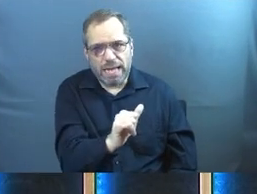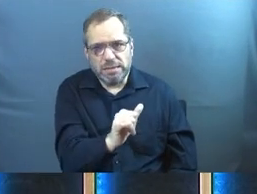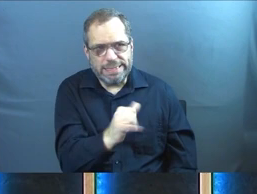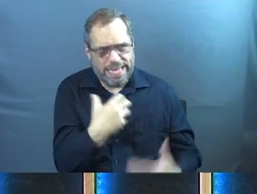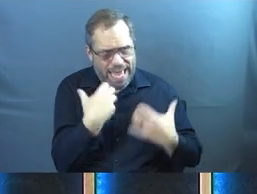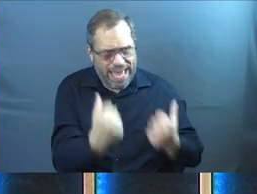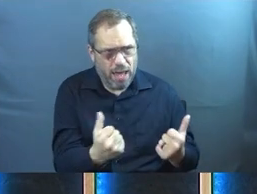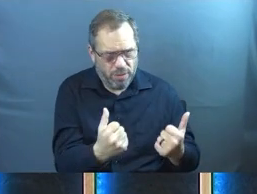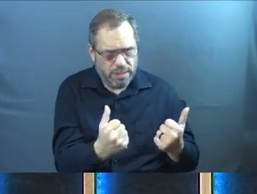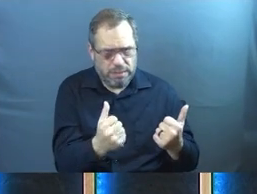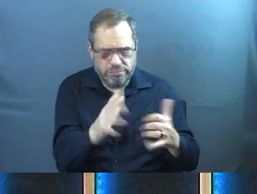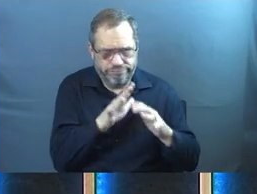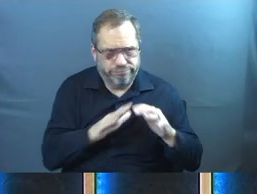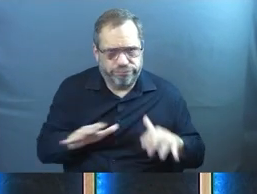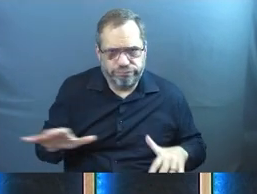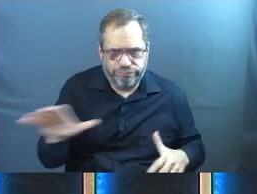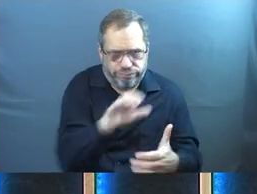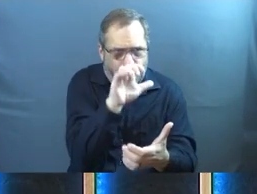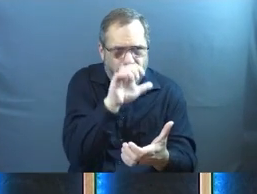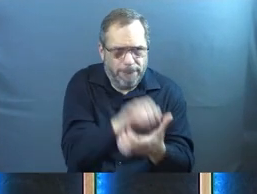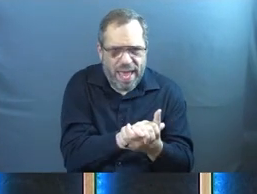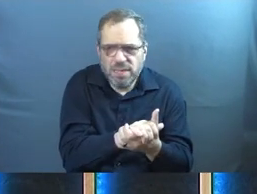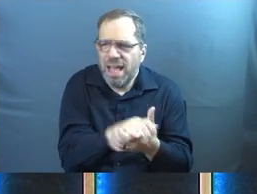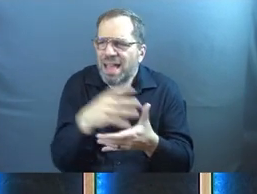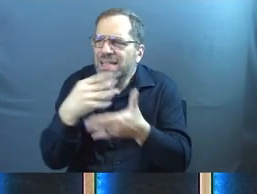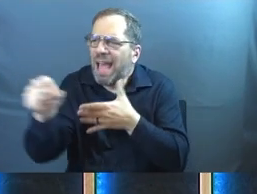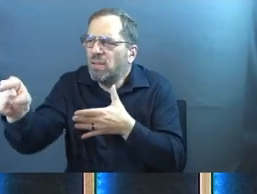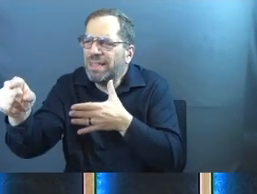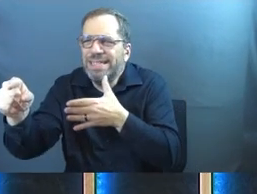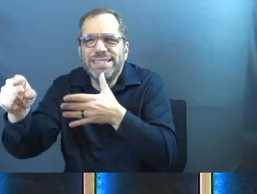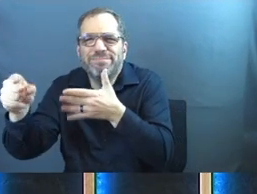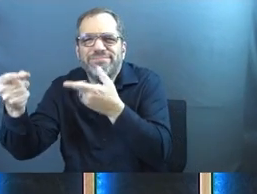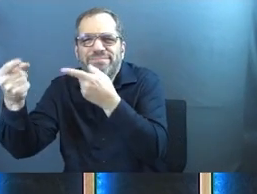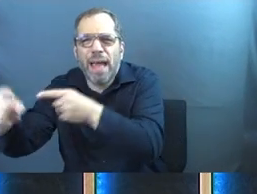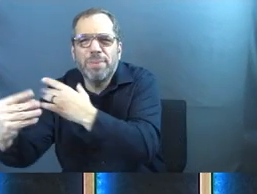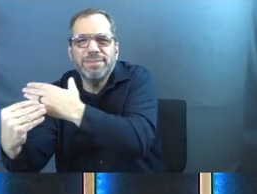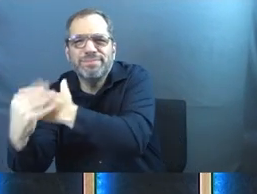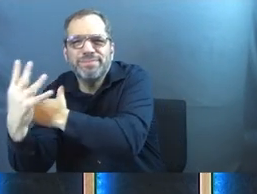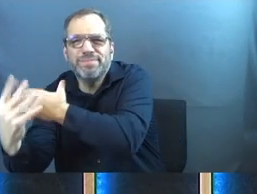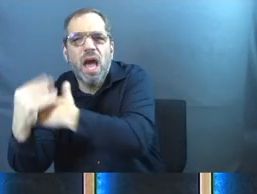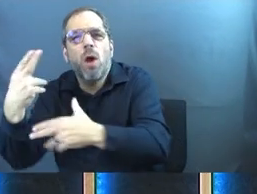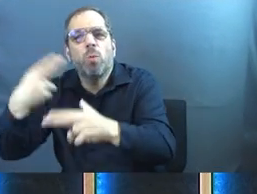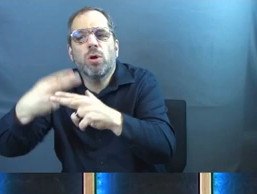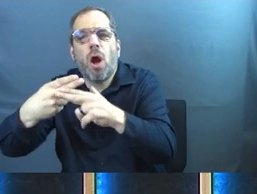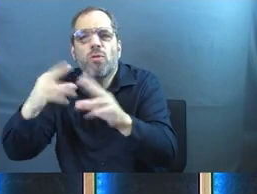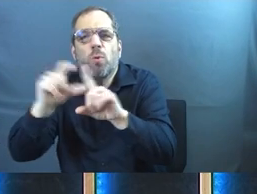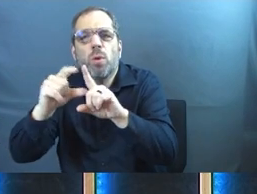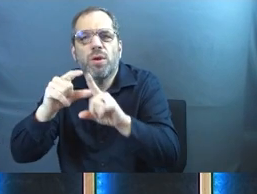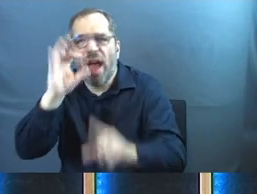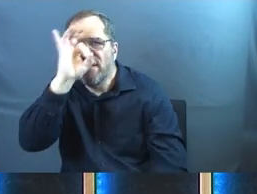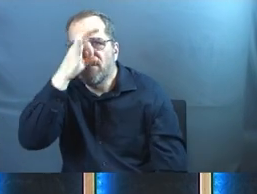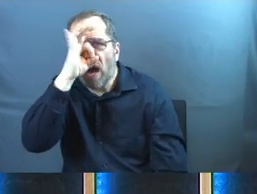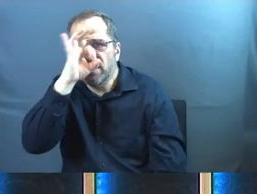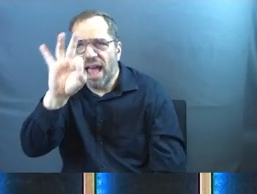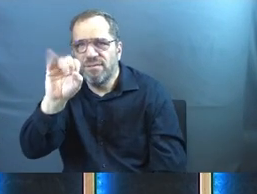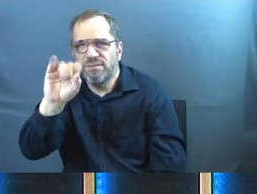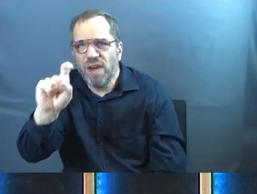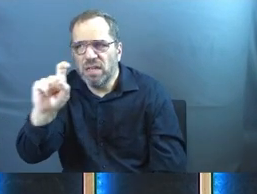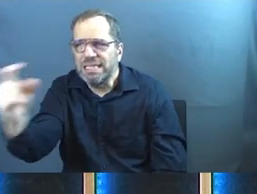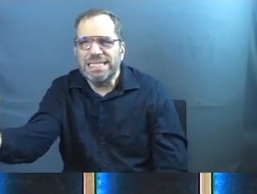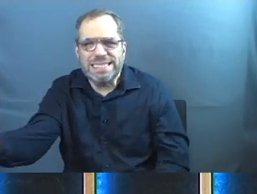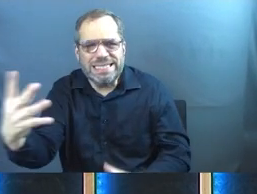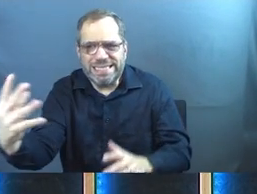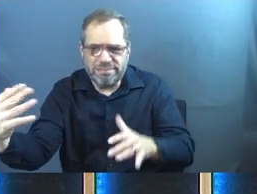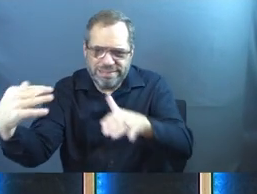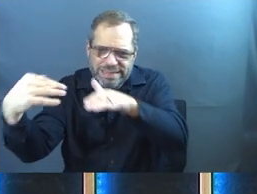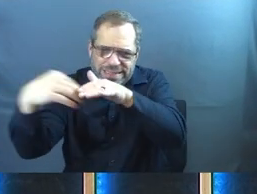really healthy vineyard, there are these outside forces that are coming in. We're just going to call them foxes for now, that want to come in